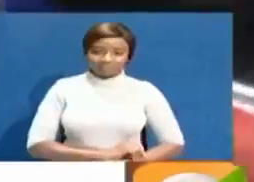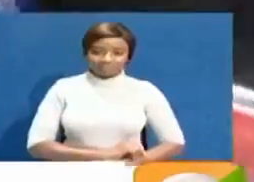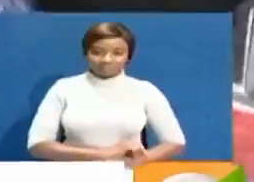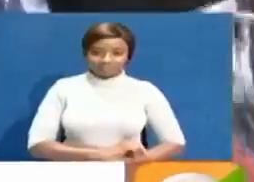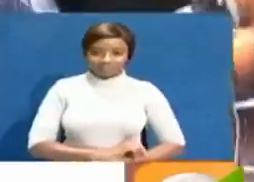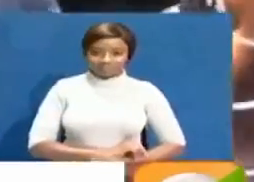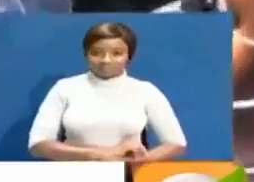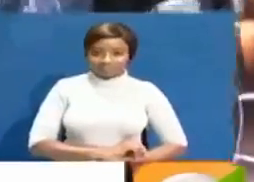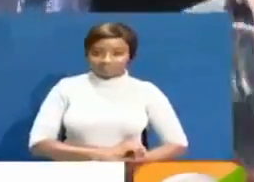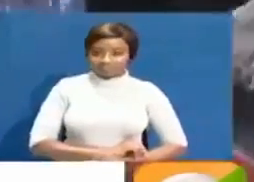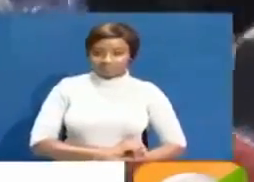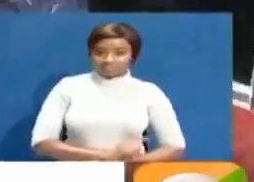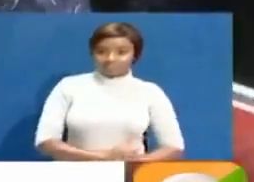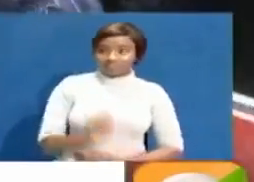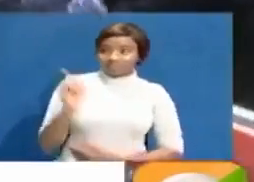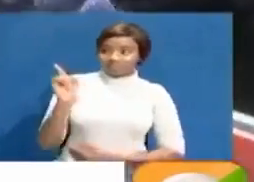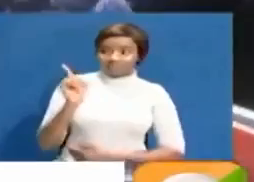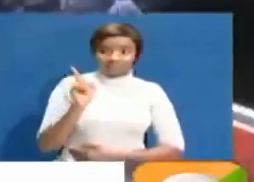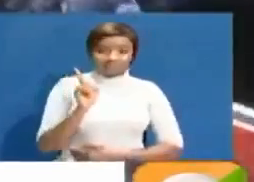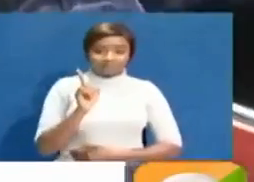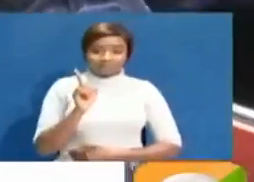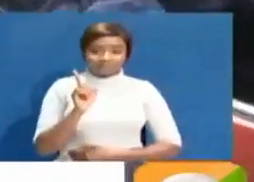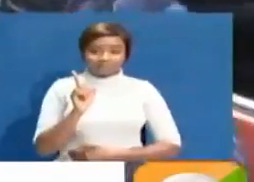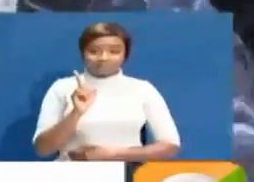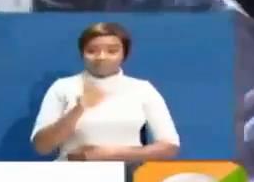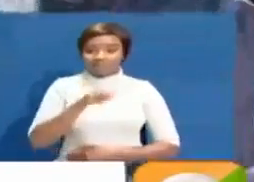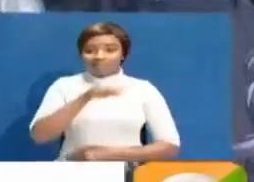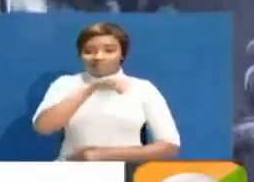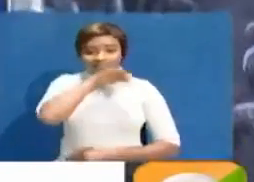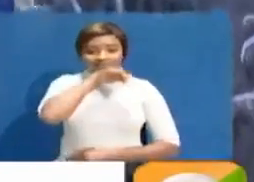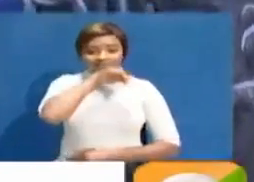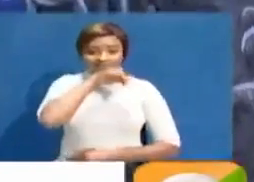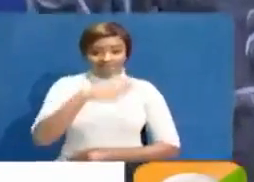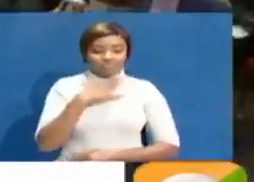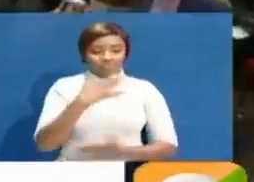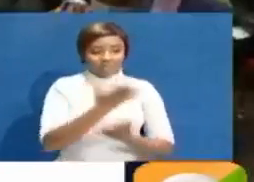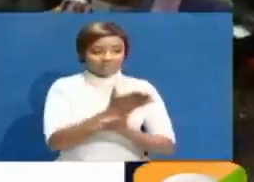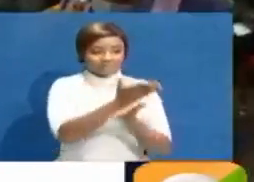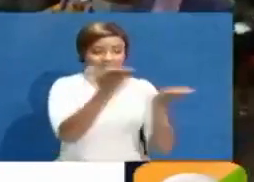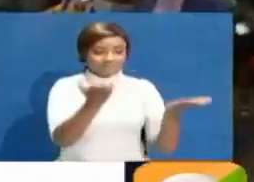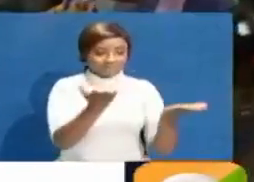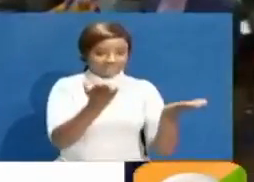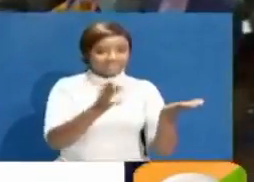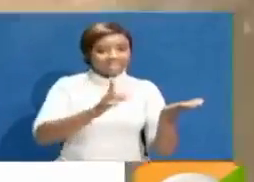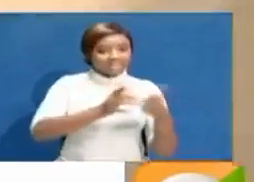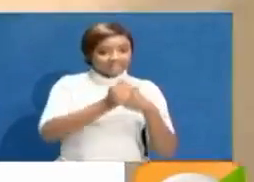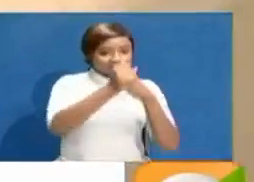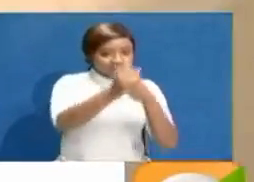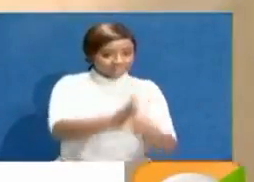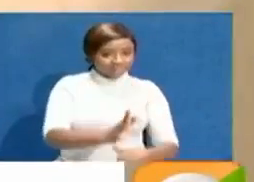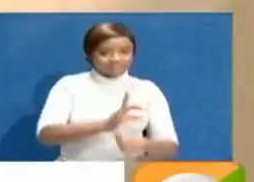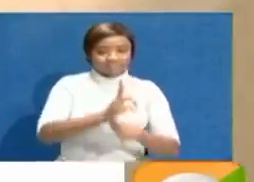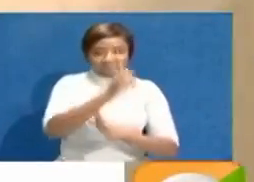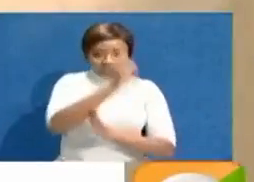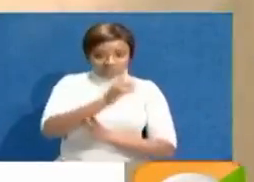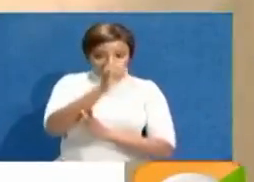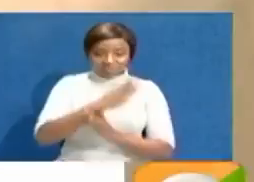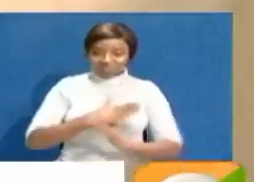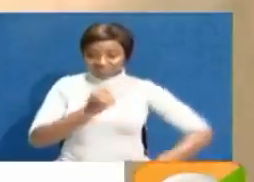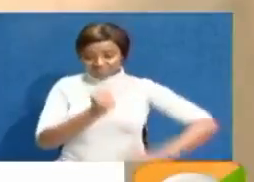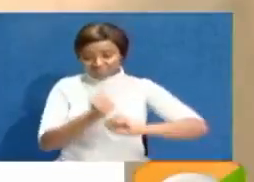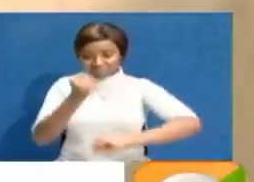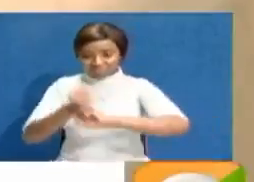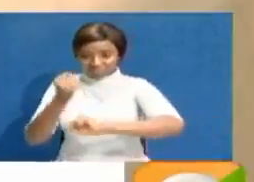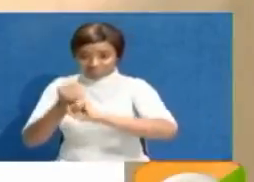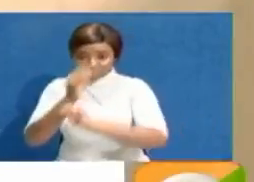Former Prime Minister Raila Odinga has called on the clergy to lead the nation in backing the Building Bridges Initiative. BBI